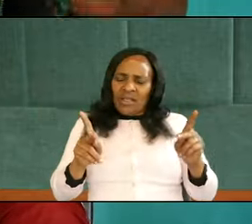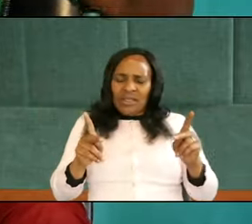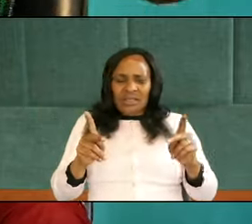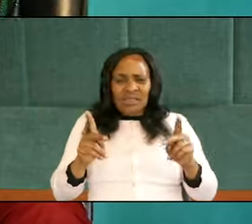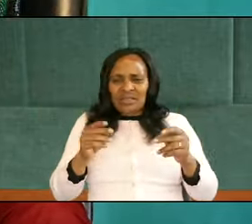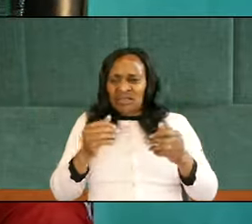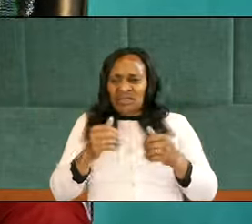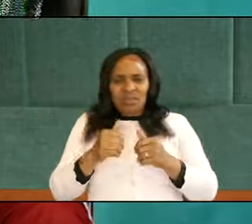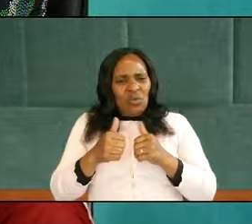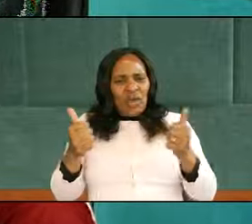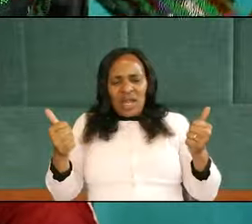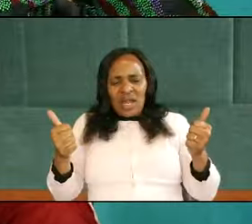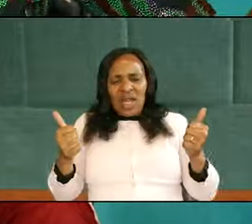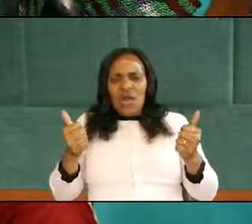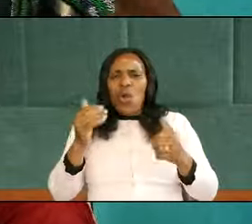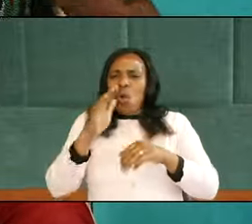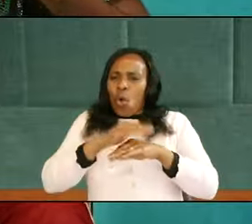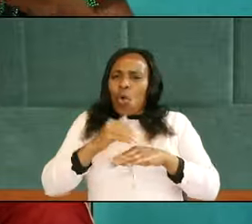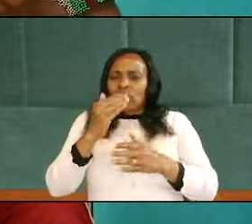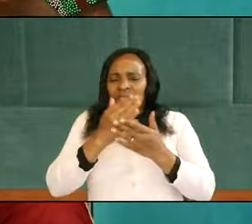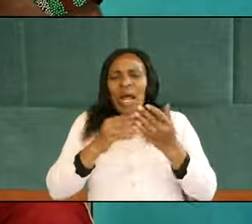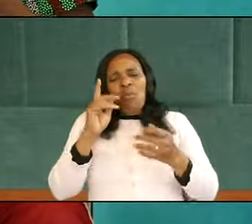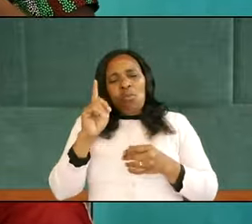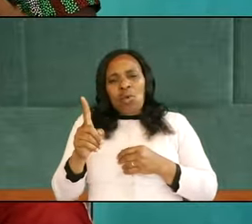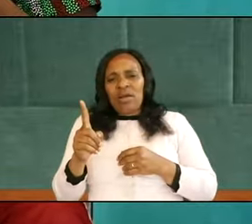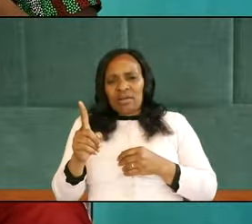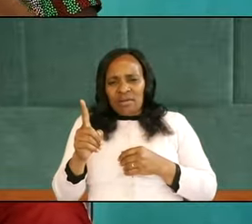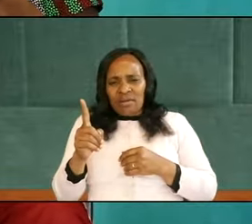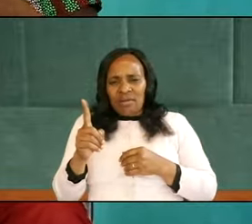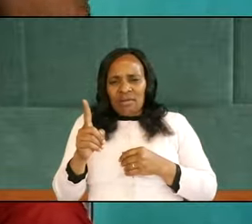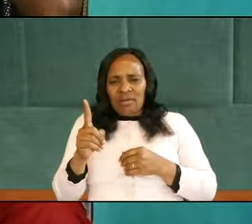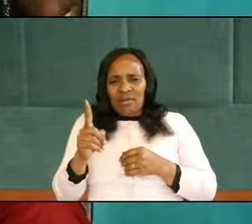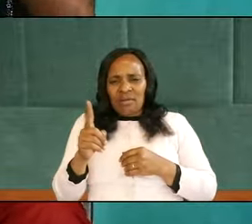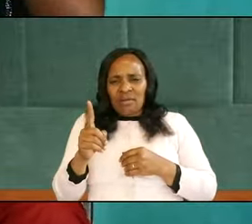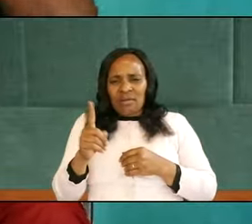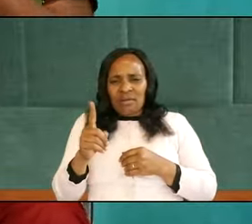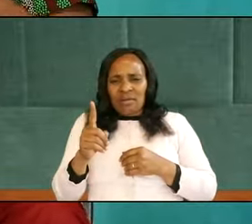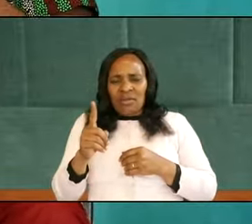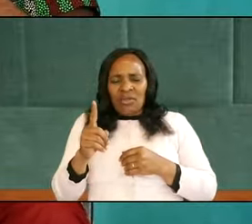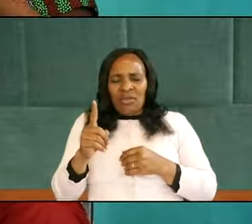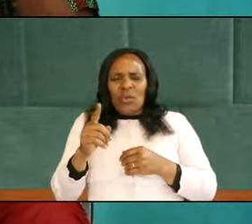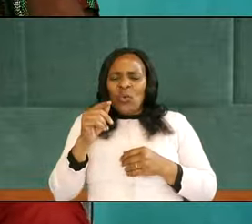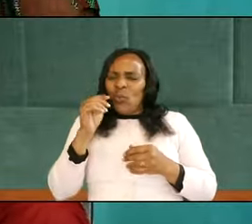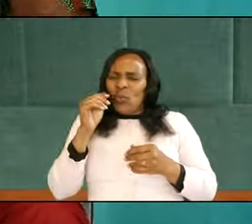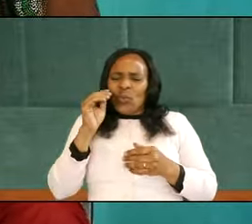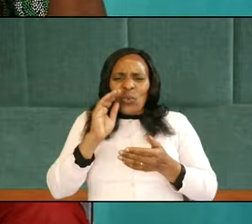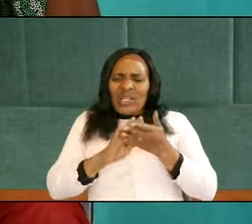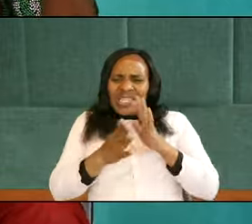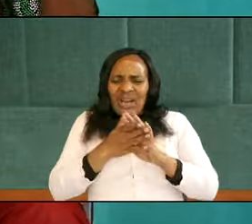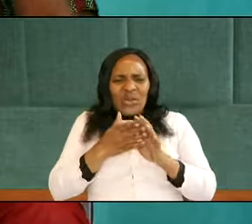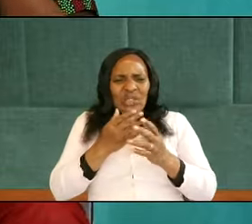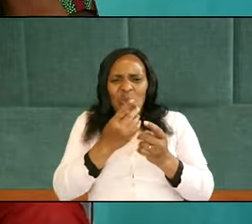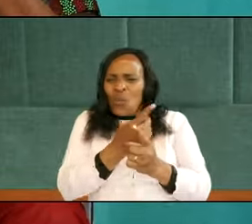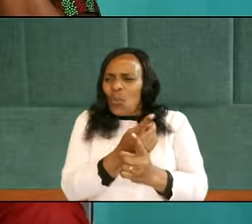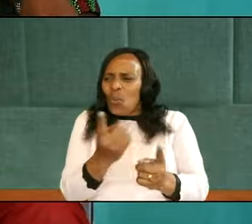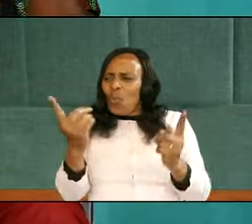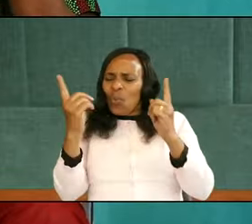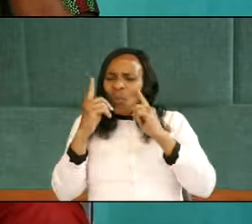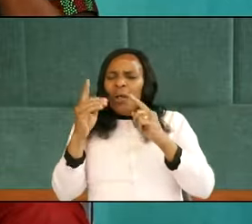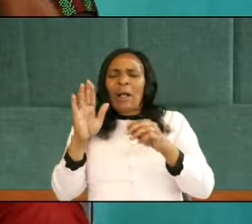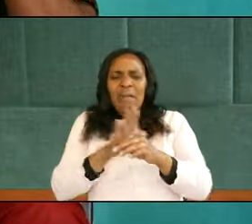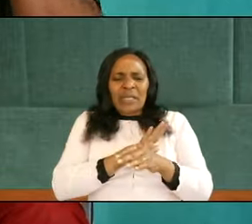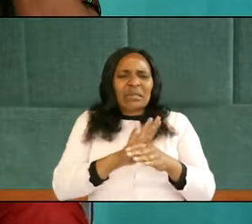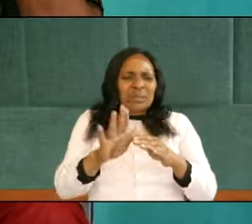sour, call someone. I mean, because of course it's not like with all that probability, it's not like all of them are busy, all of them on